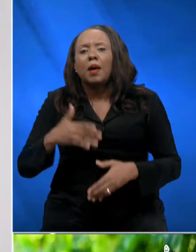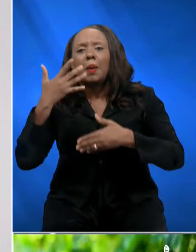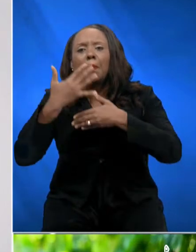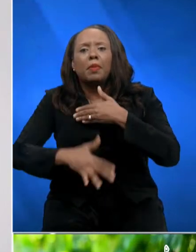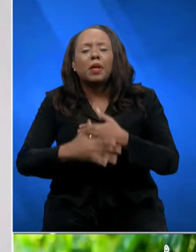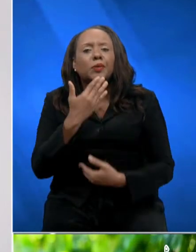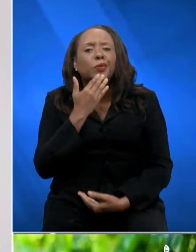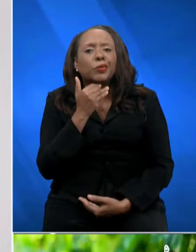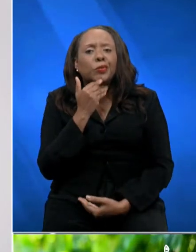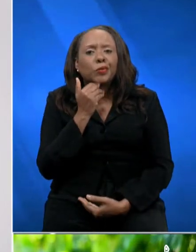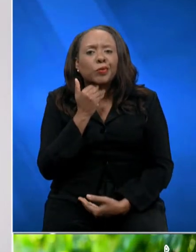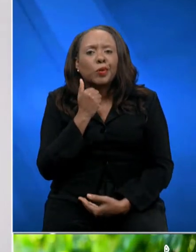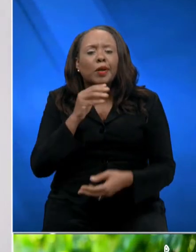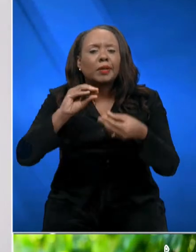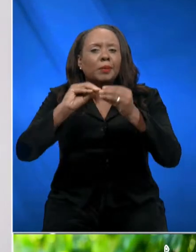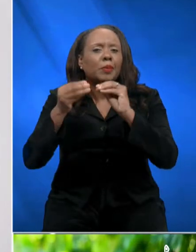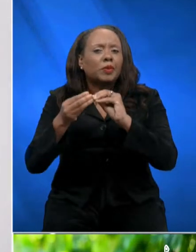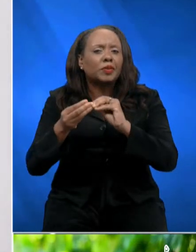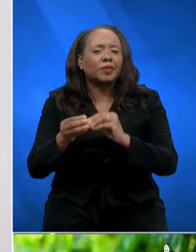readings?